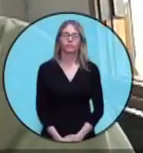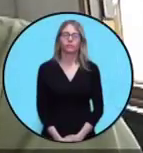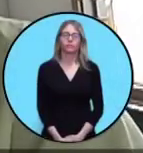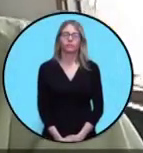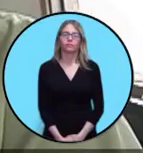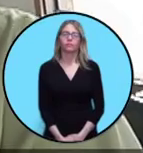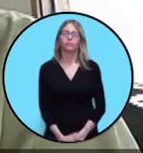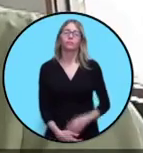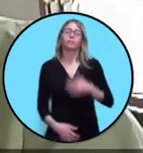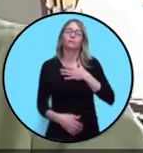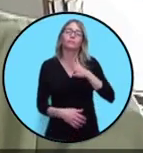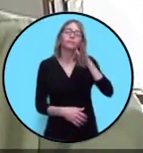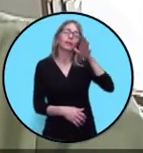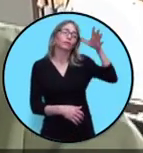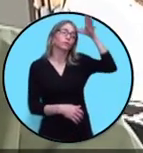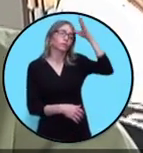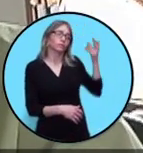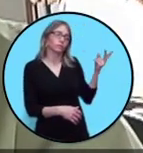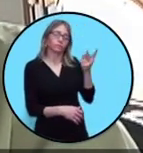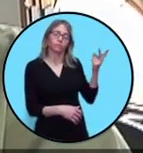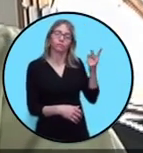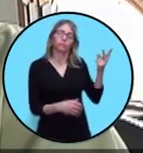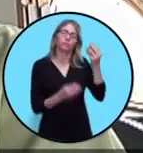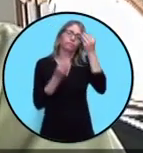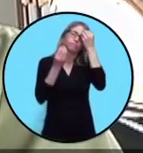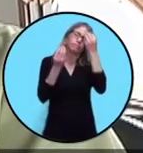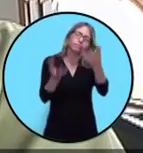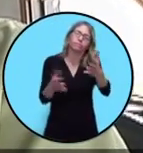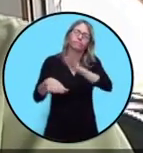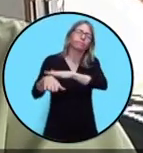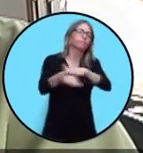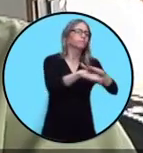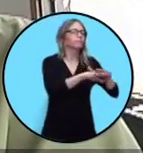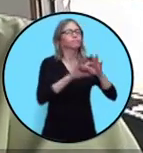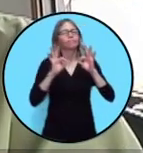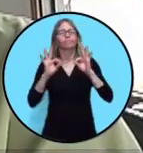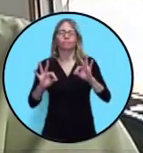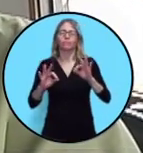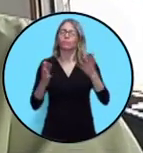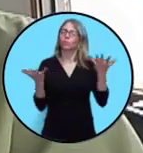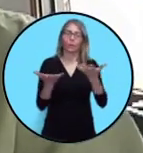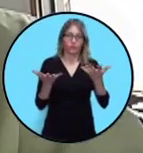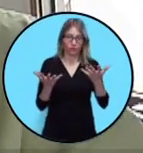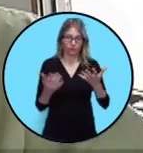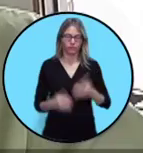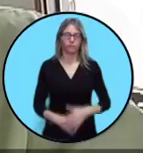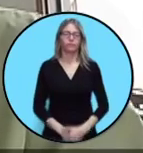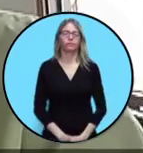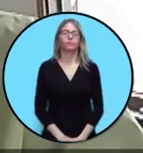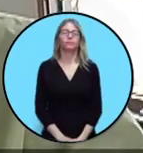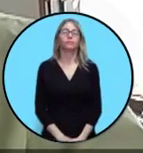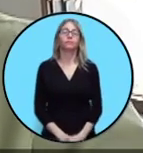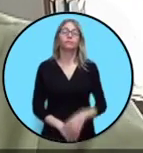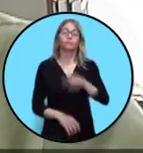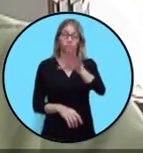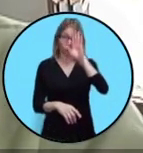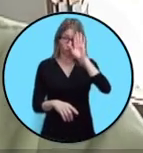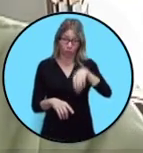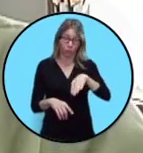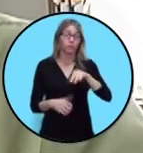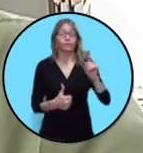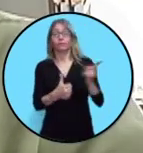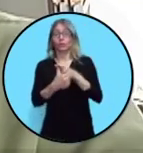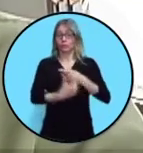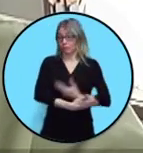The best advice that my parents, Monica and Thomas UGJUK, would give is, you know, when you have your first